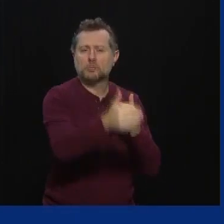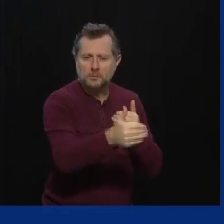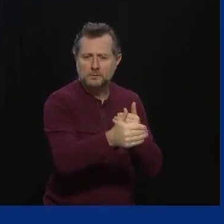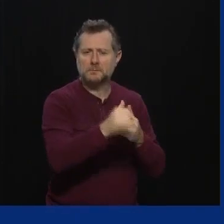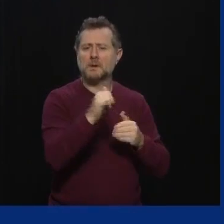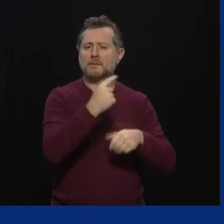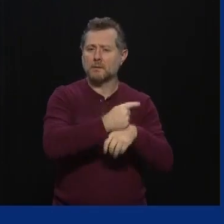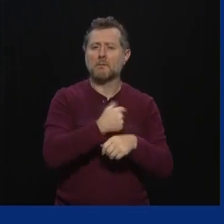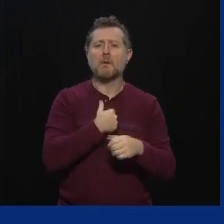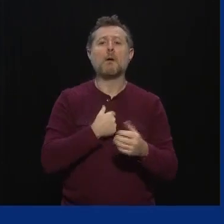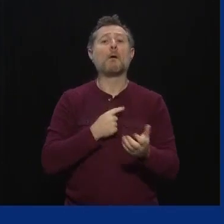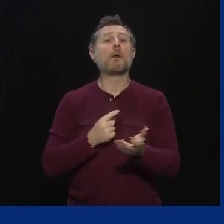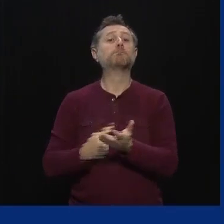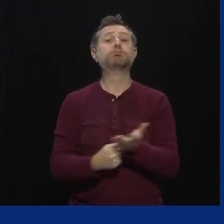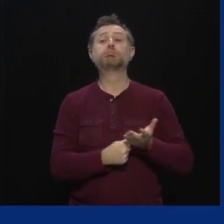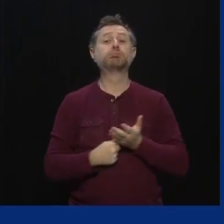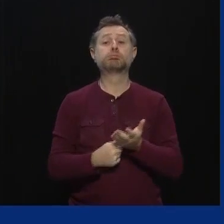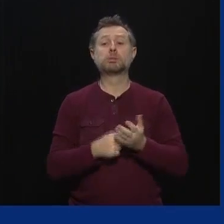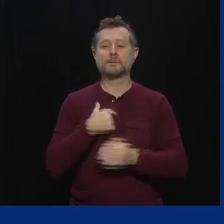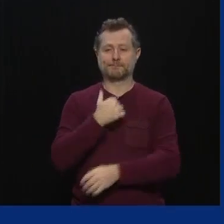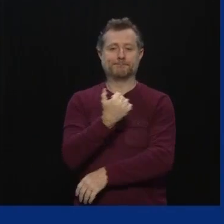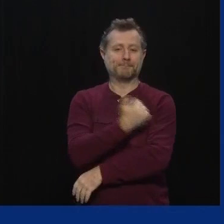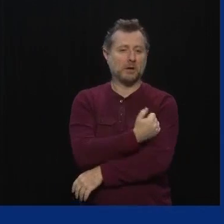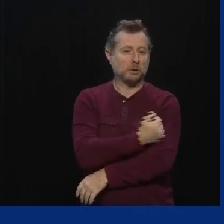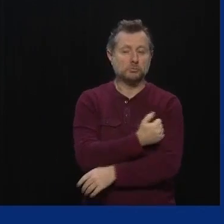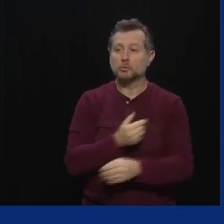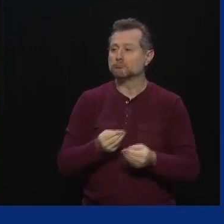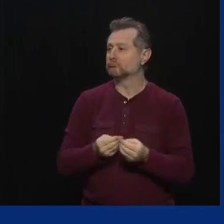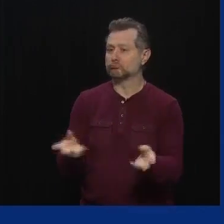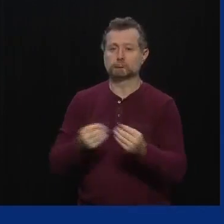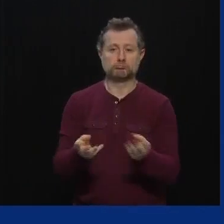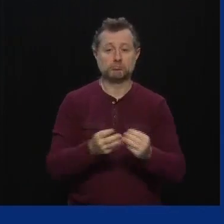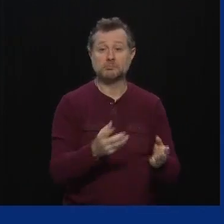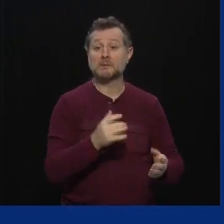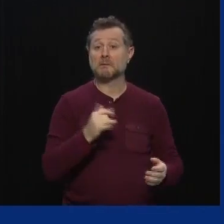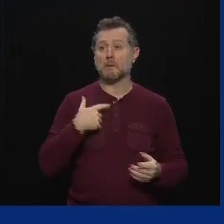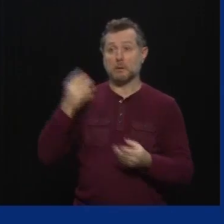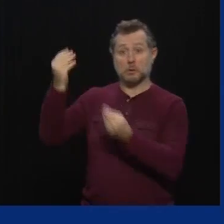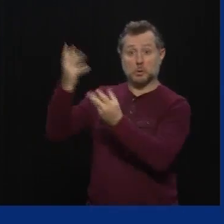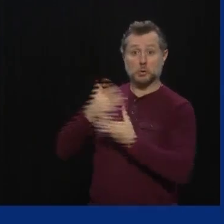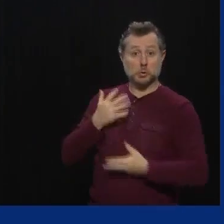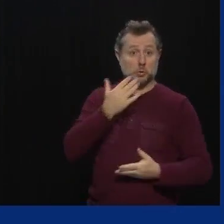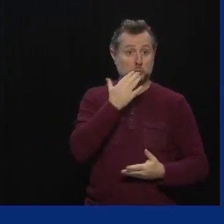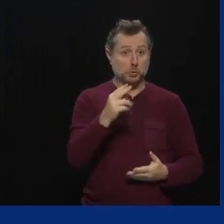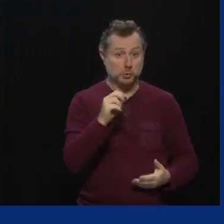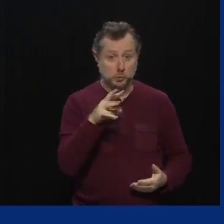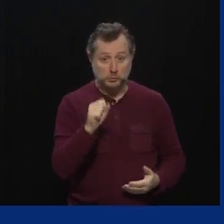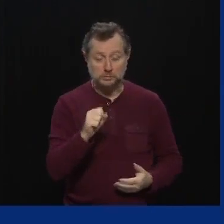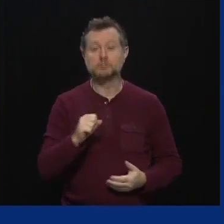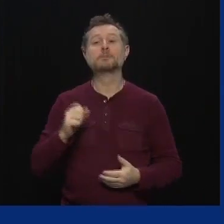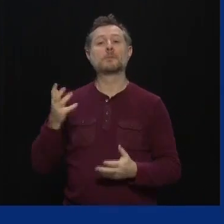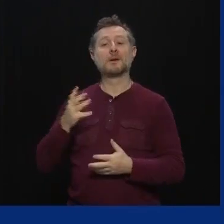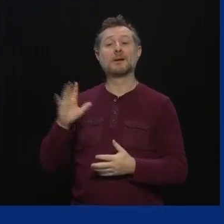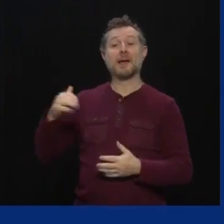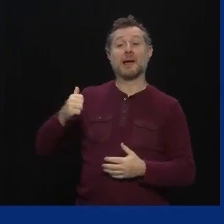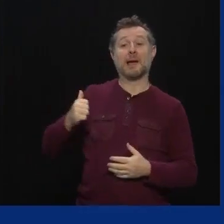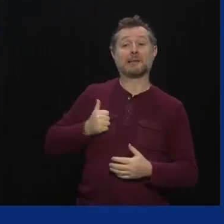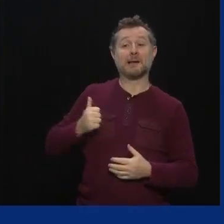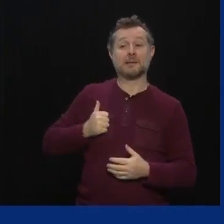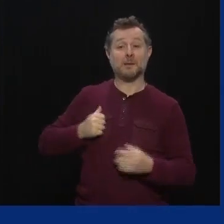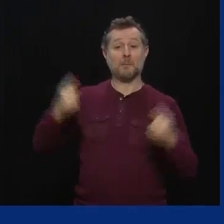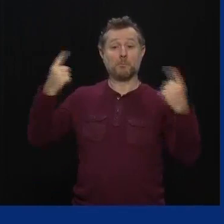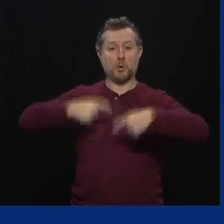good news, which was he wanted me to know early on that the border would be open with Canada. Yay. This is good